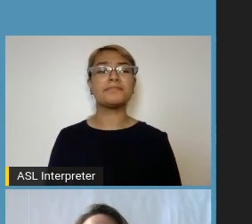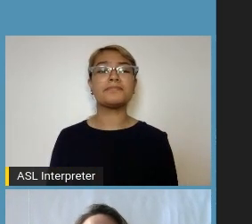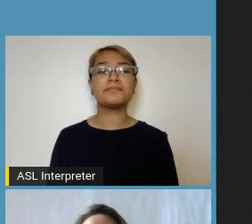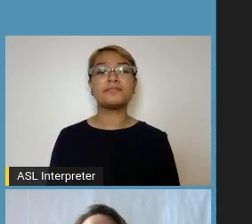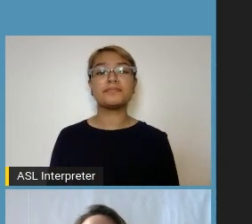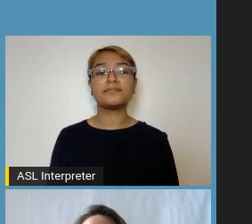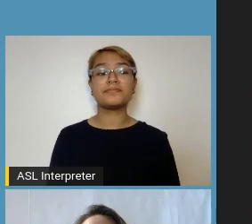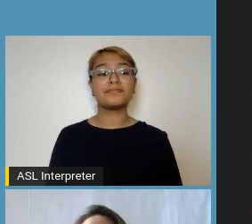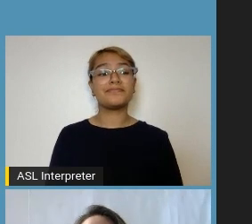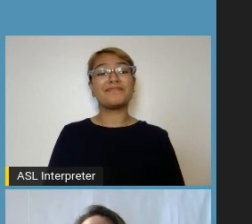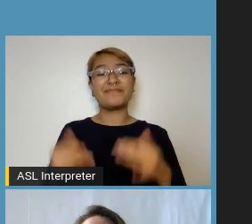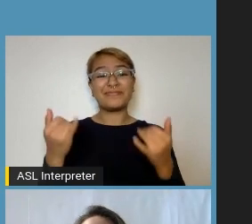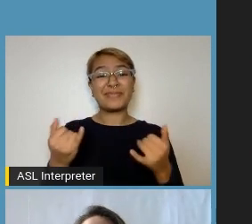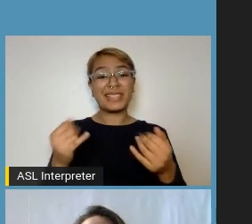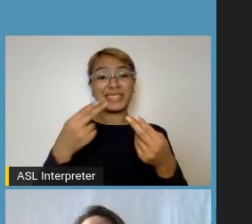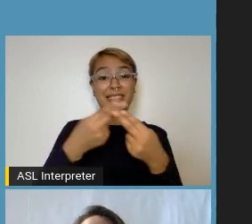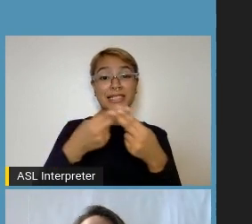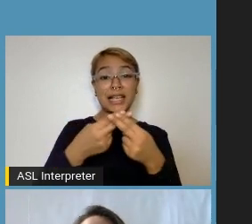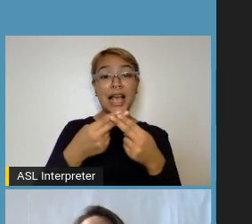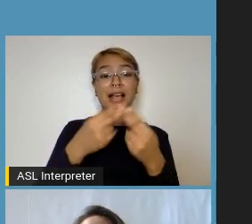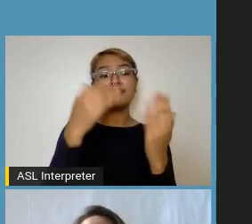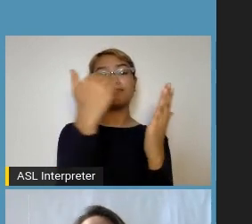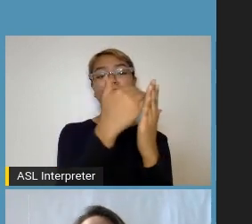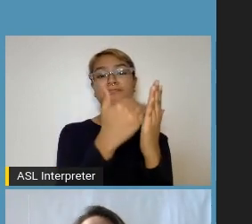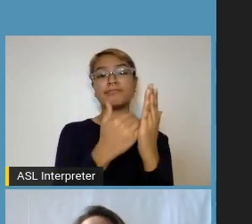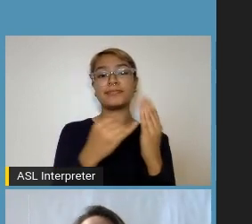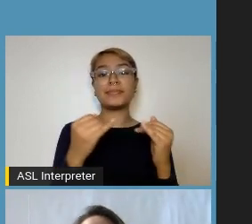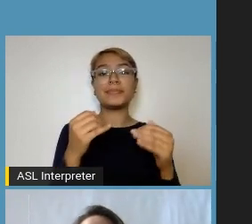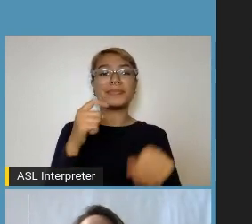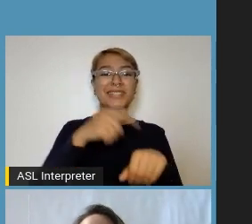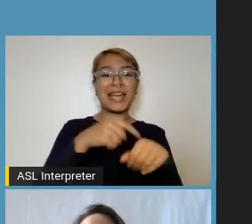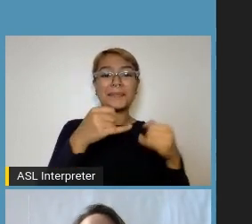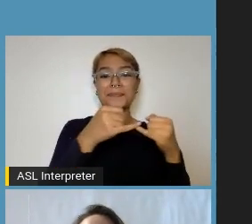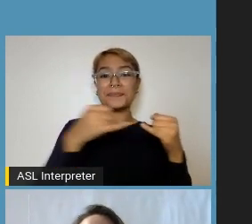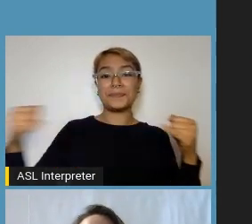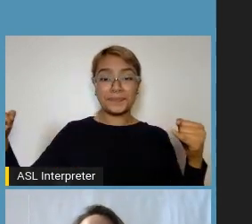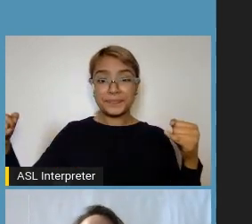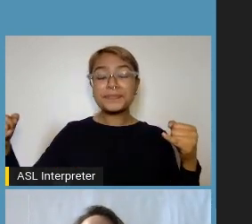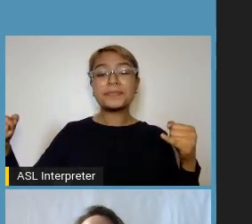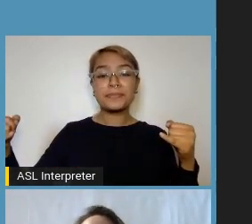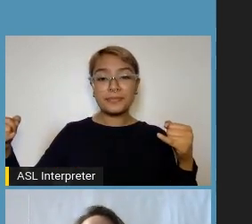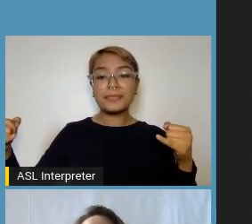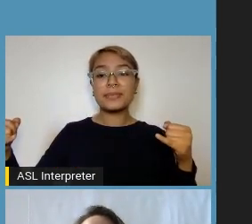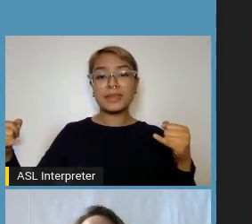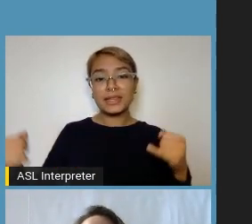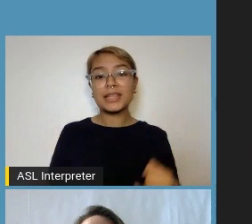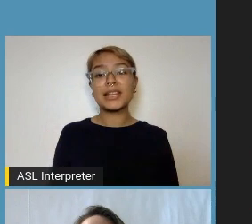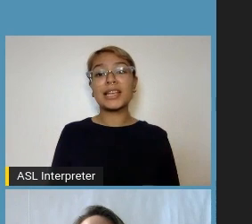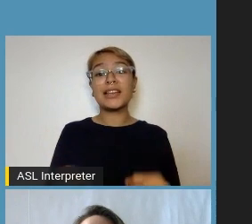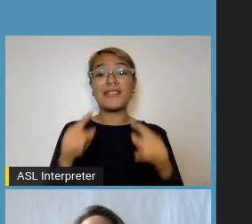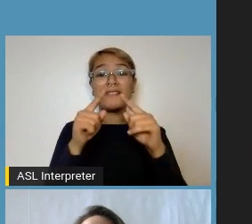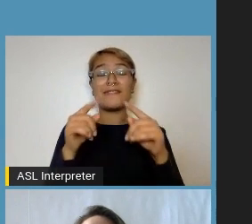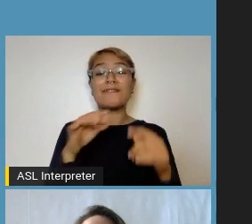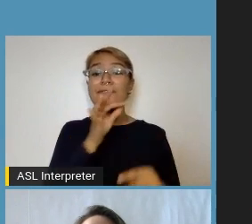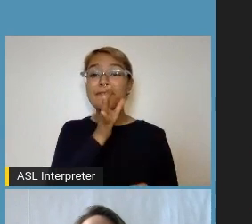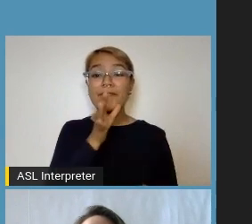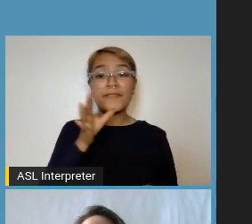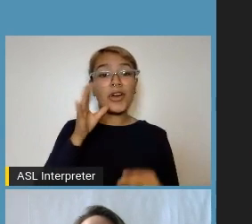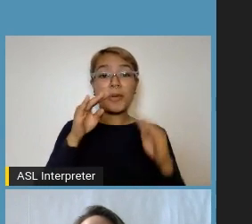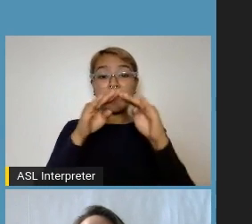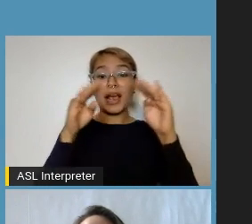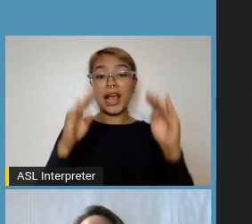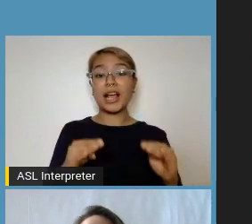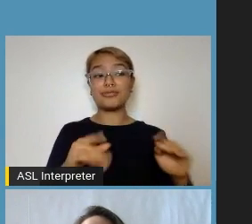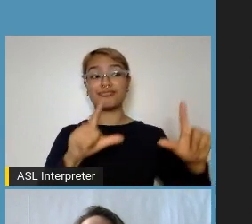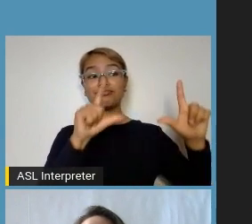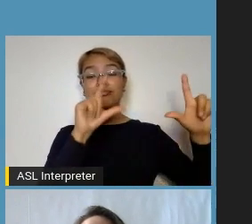On this slide, I'm sharing a very brief timeline of the Dykeman Farmhouse Museum with a picture of the farmhouse in black and white, taken